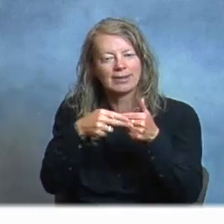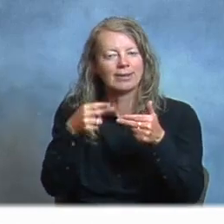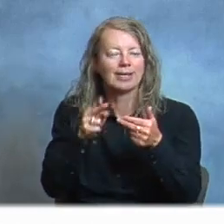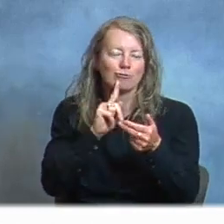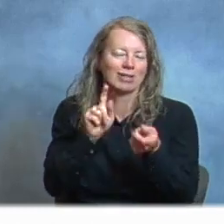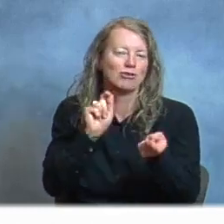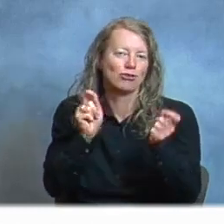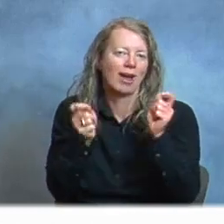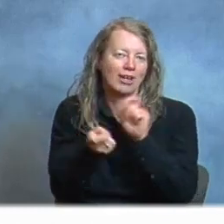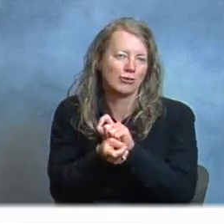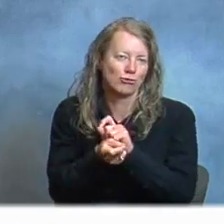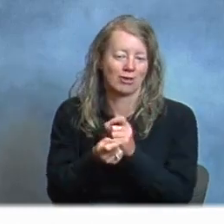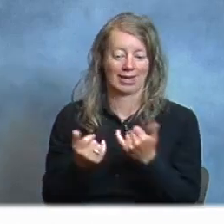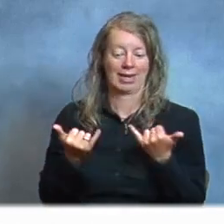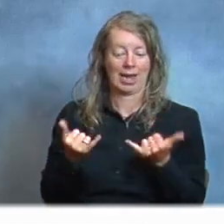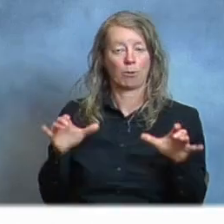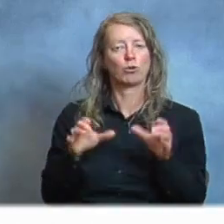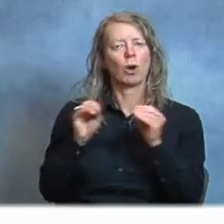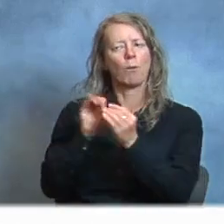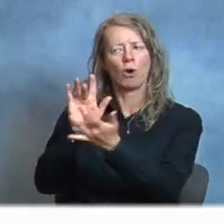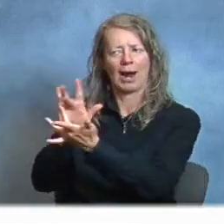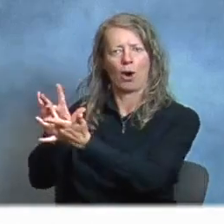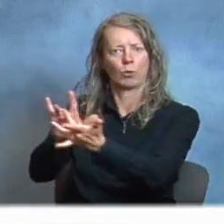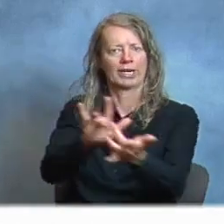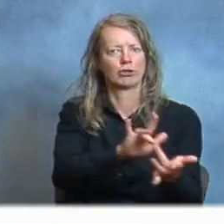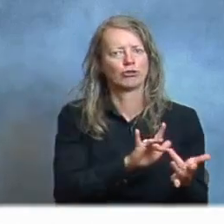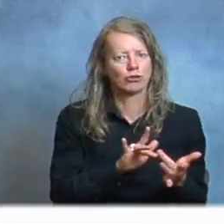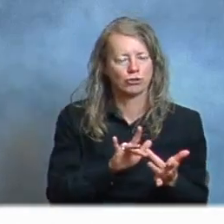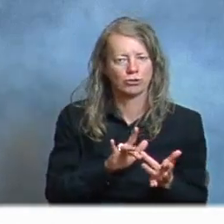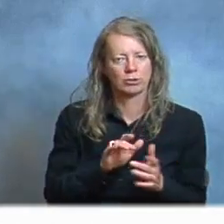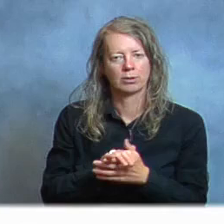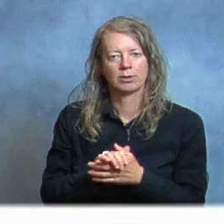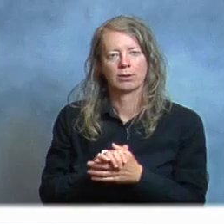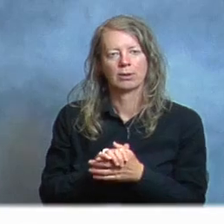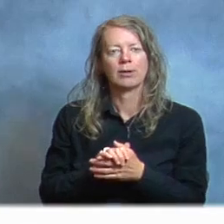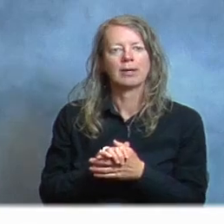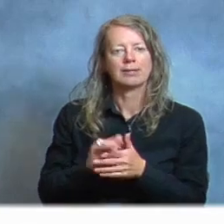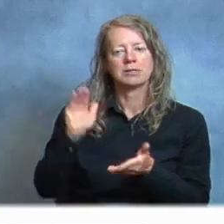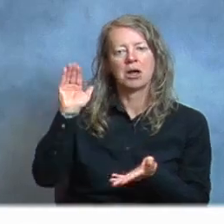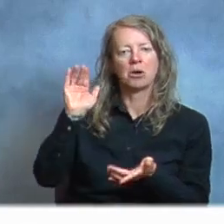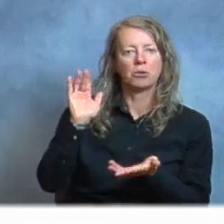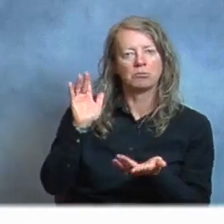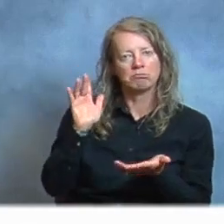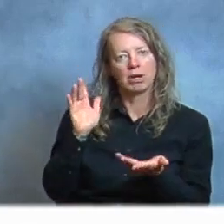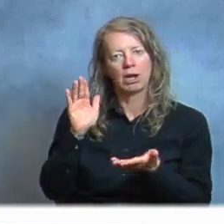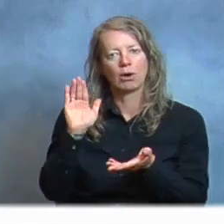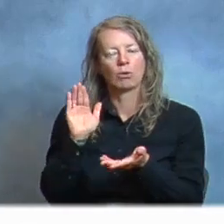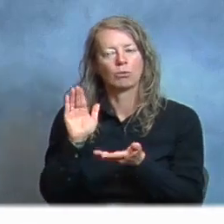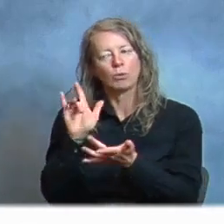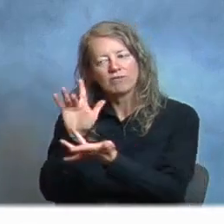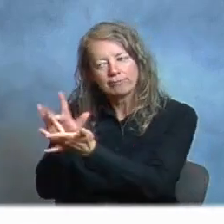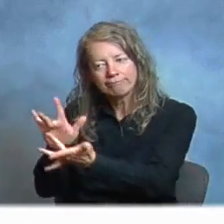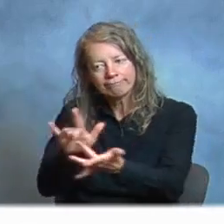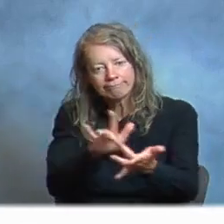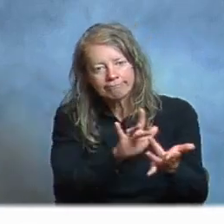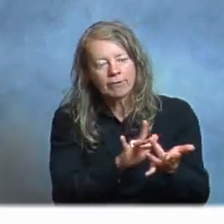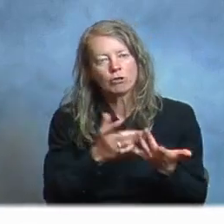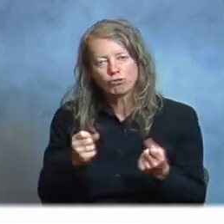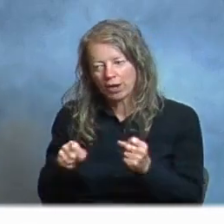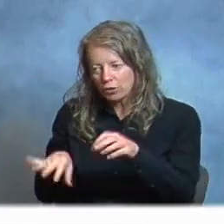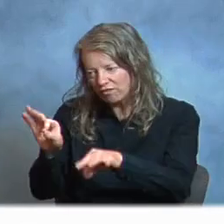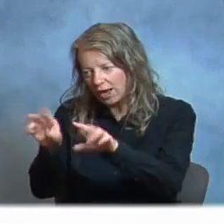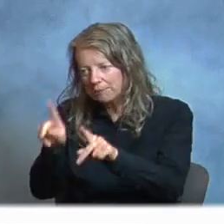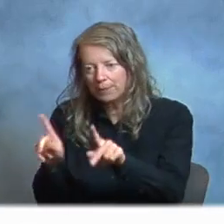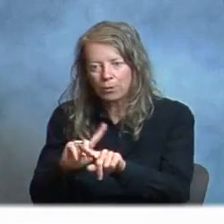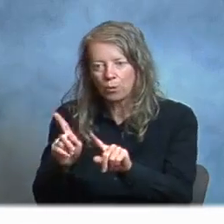outreach as we've shifted those gears. And we've increased our outreach efforts to meet people where they are, including